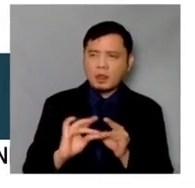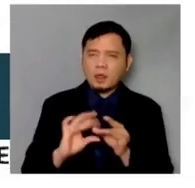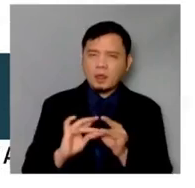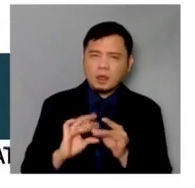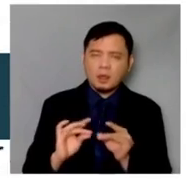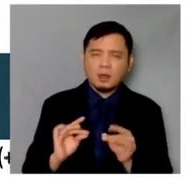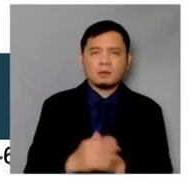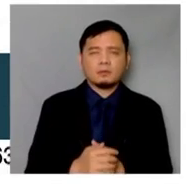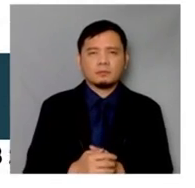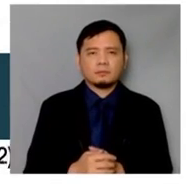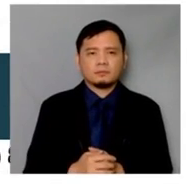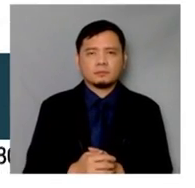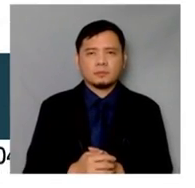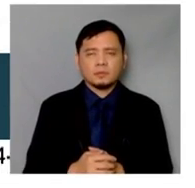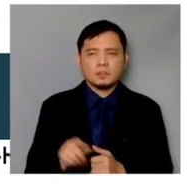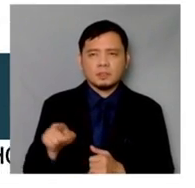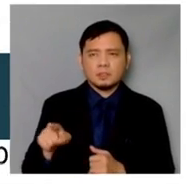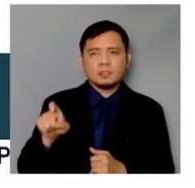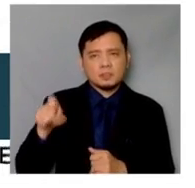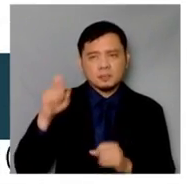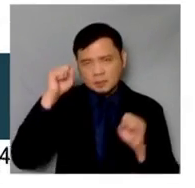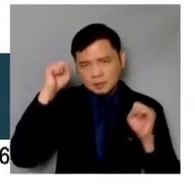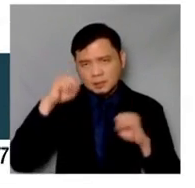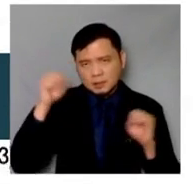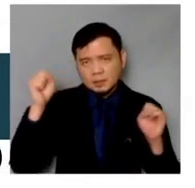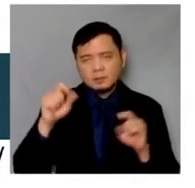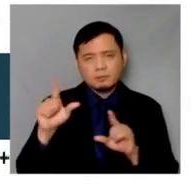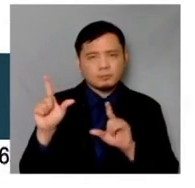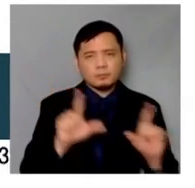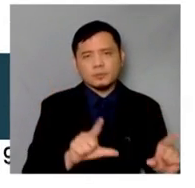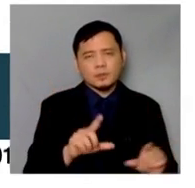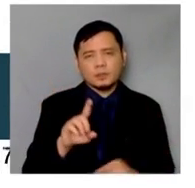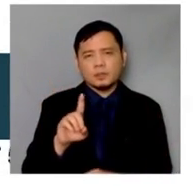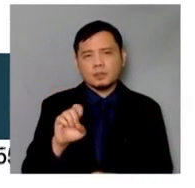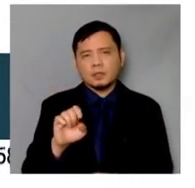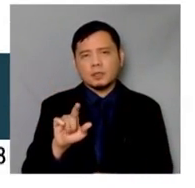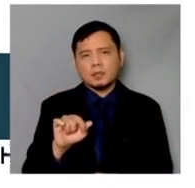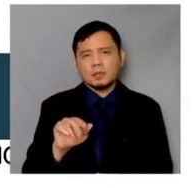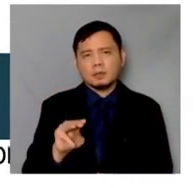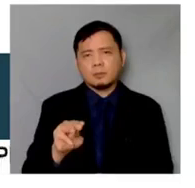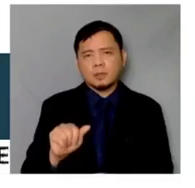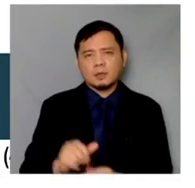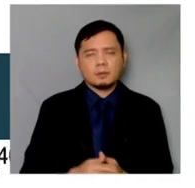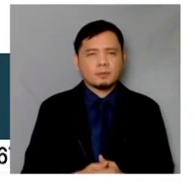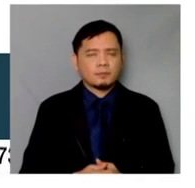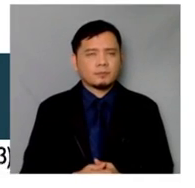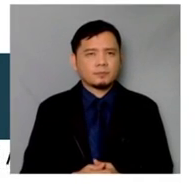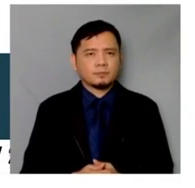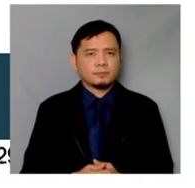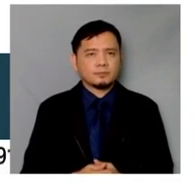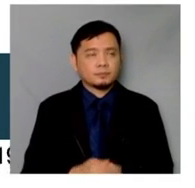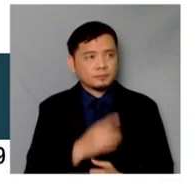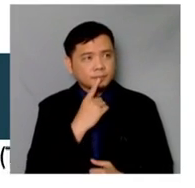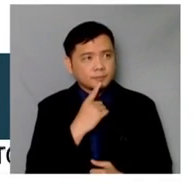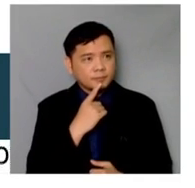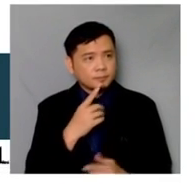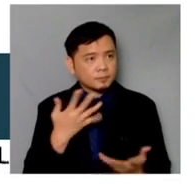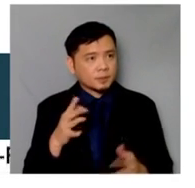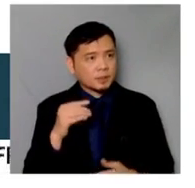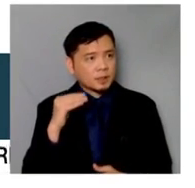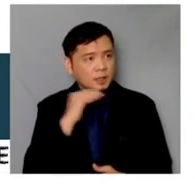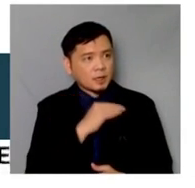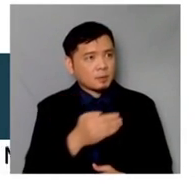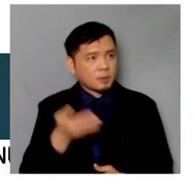implicating Senator De Lima. And now that he is saying he had lied before, why should